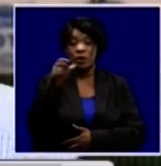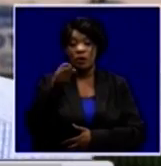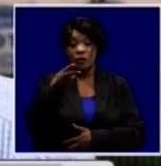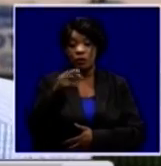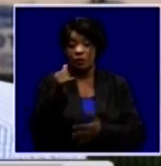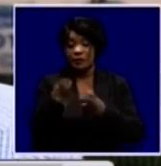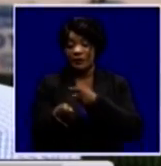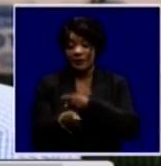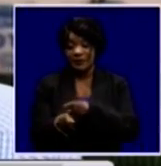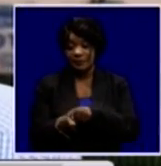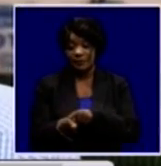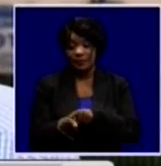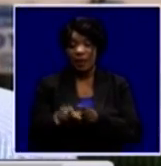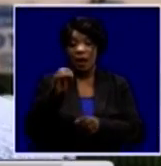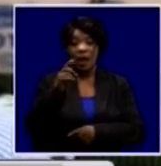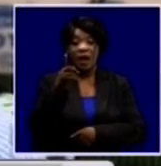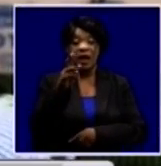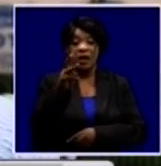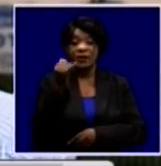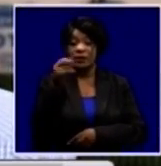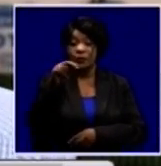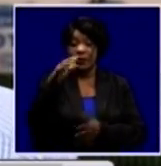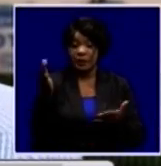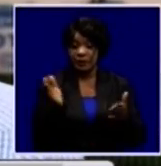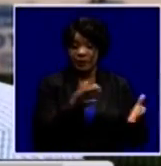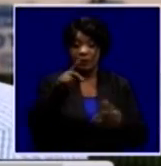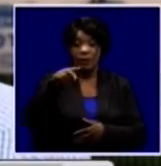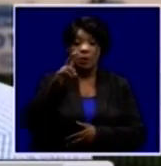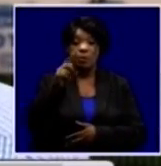constituency, we have adopted Edwin Putu.